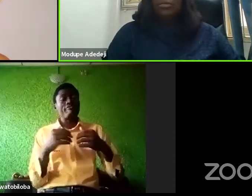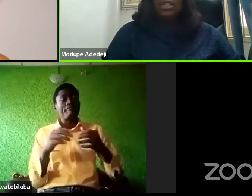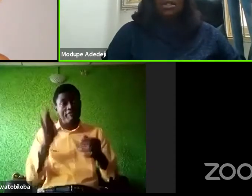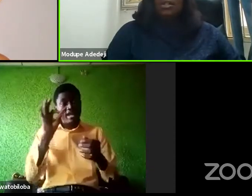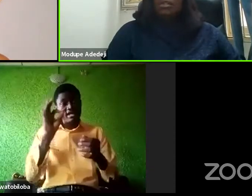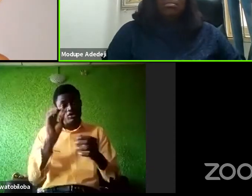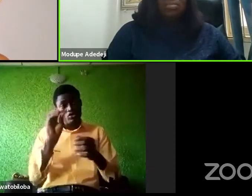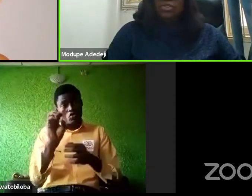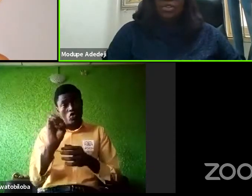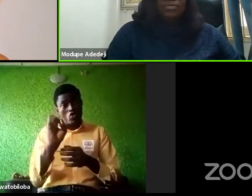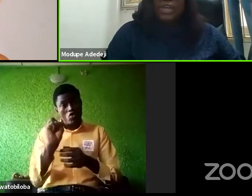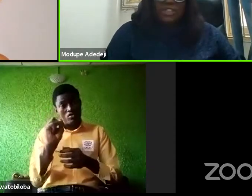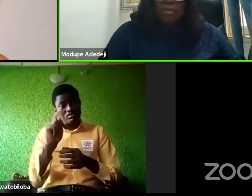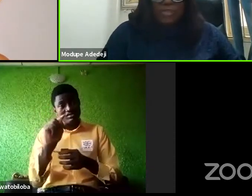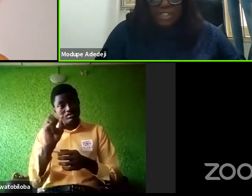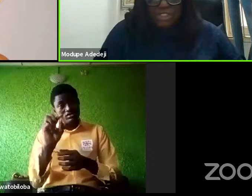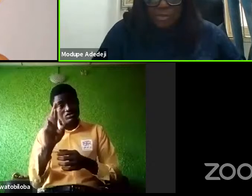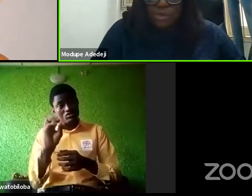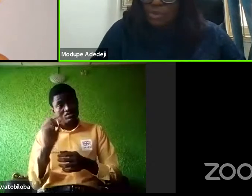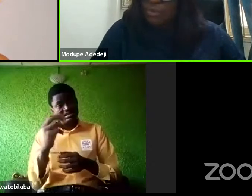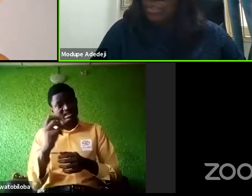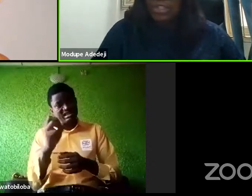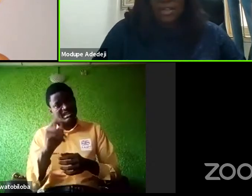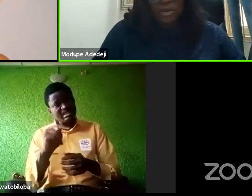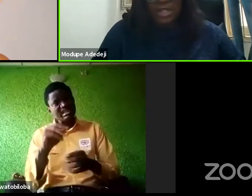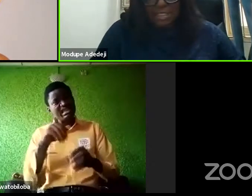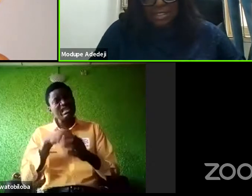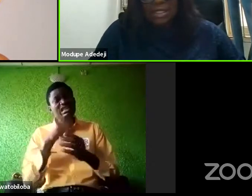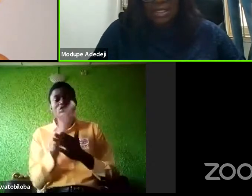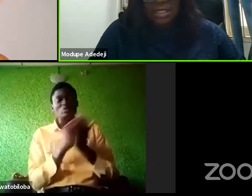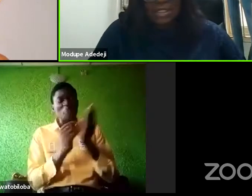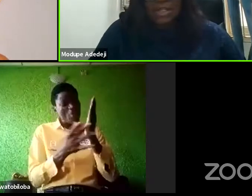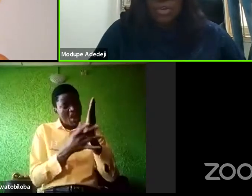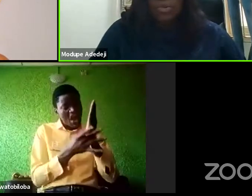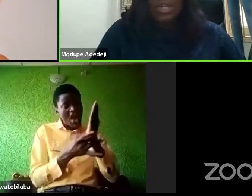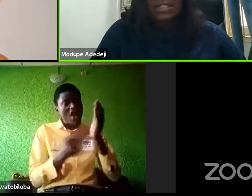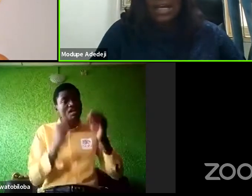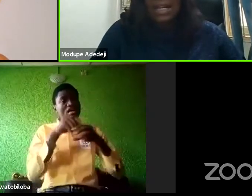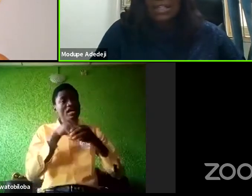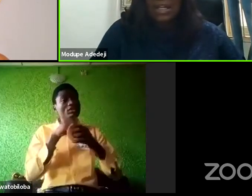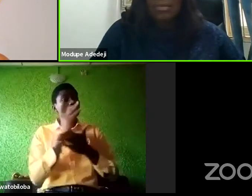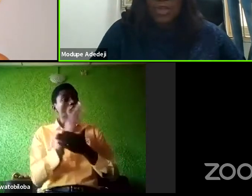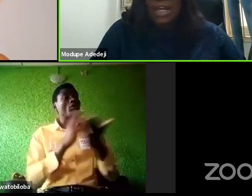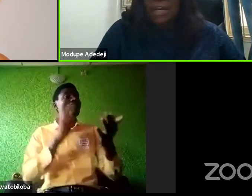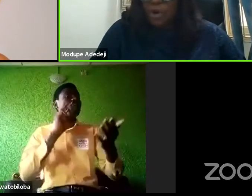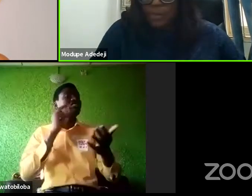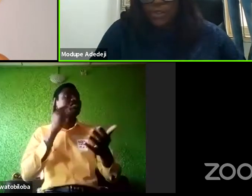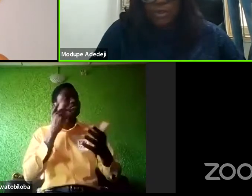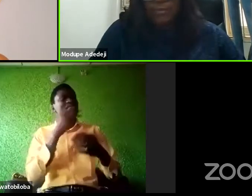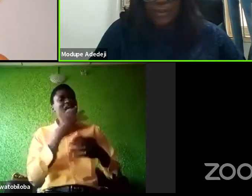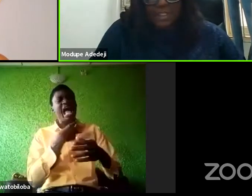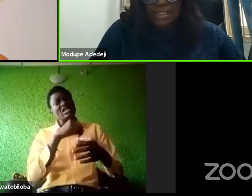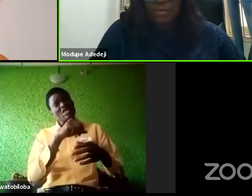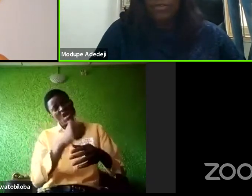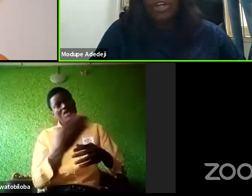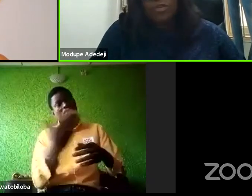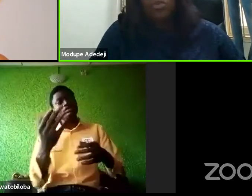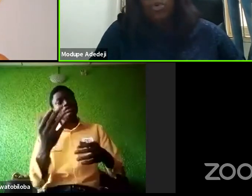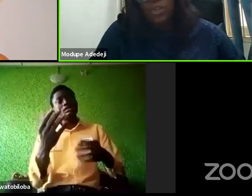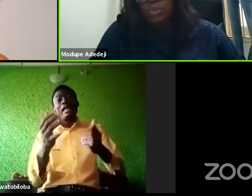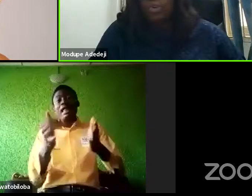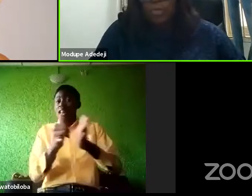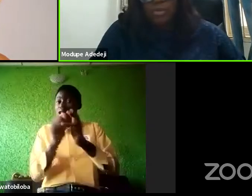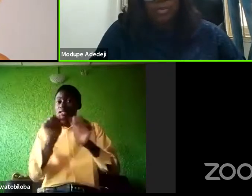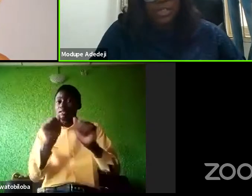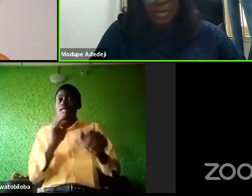in some vegetables and all that. Yes. So that can actually be an option first before